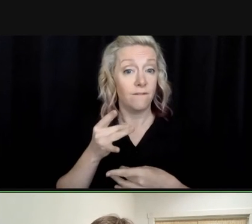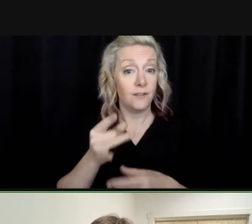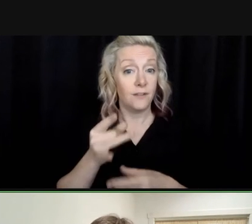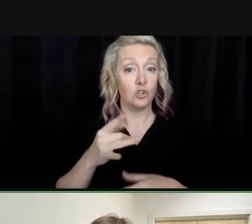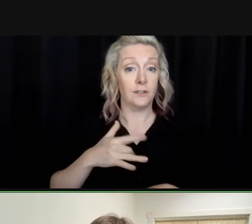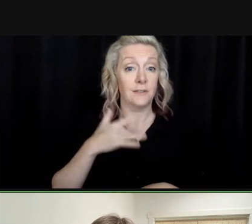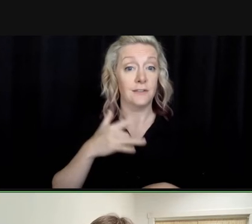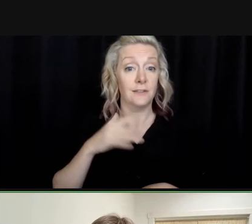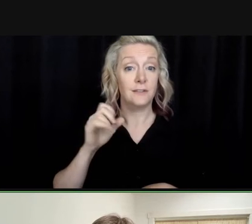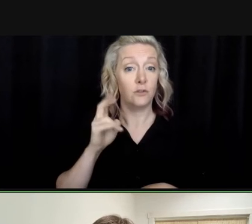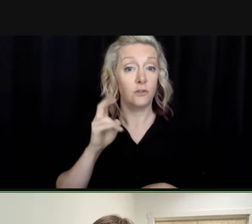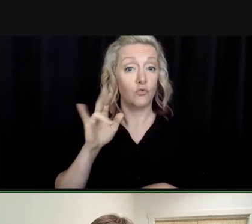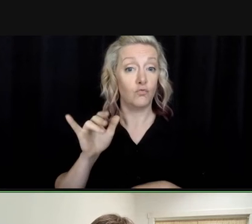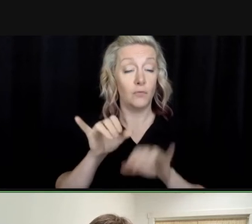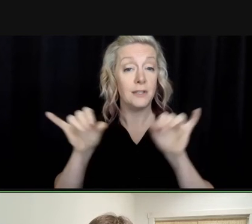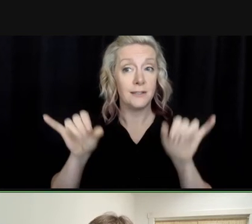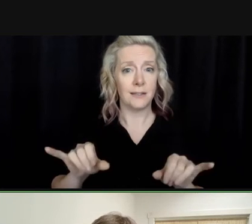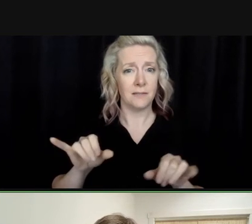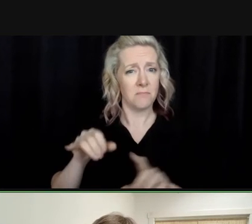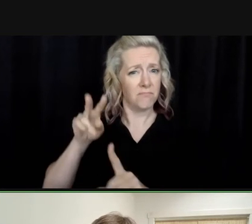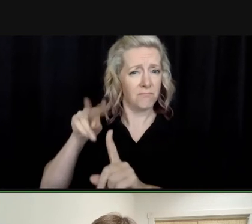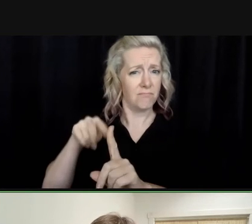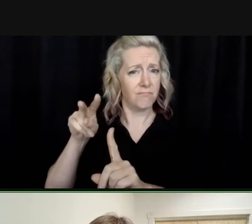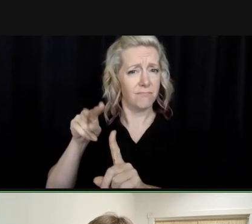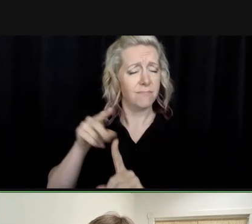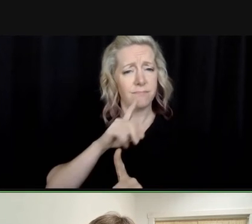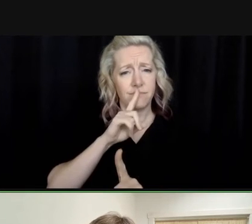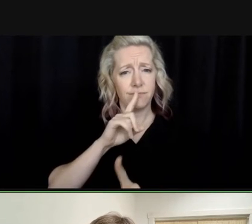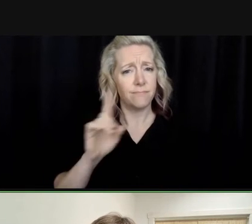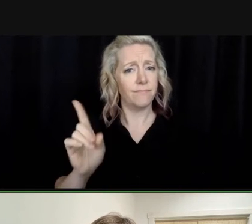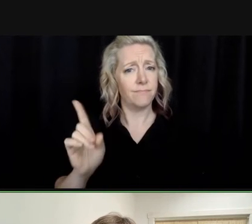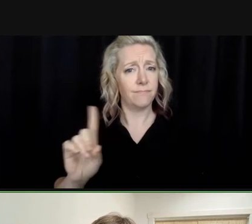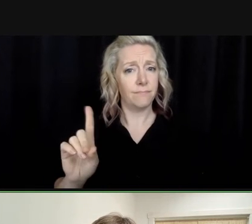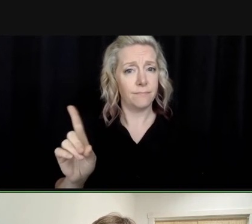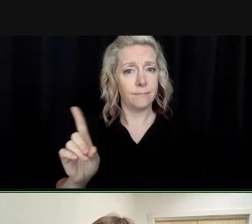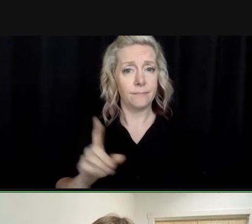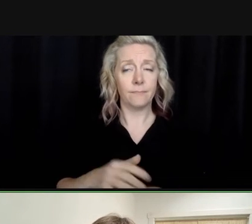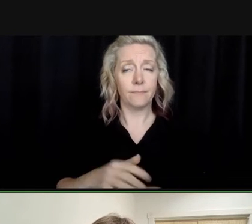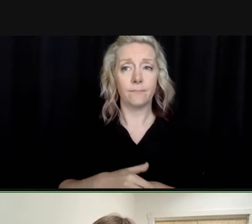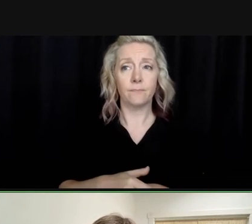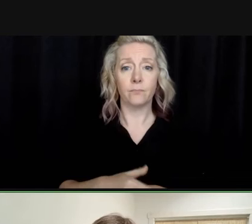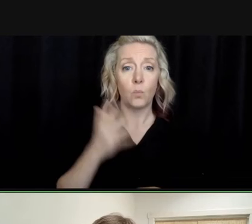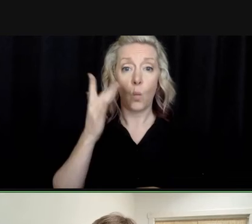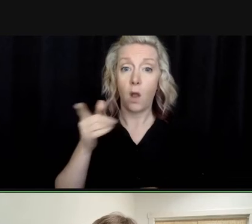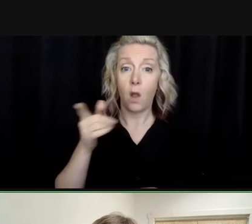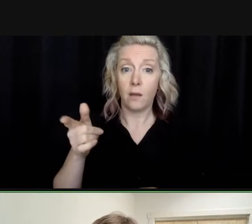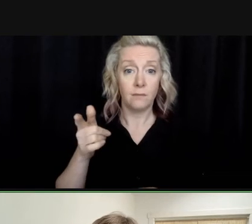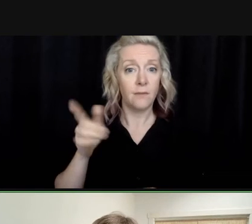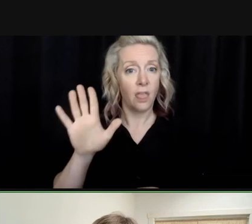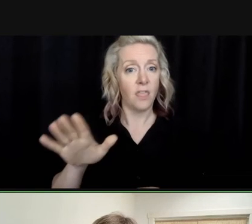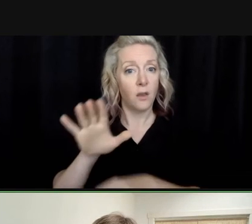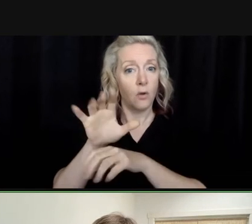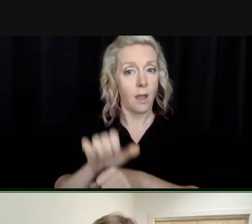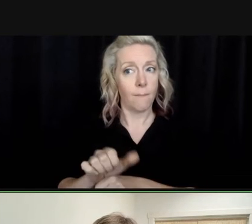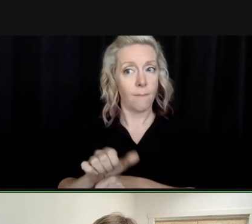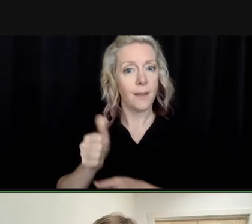be judging them on doing something that's helping them to get by in the world and to so that the world seems more